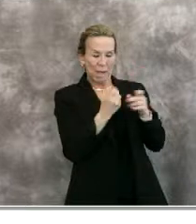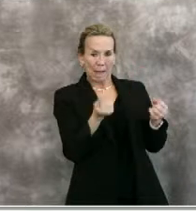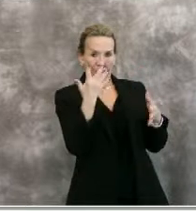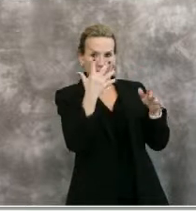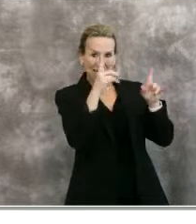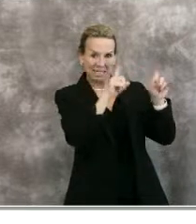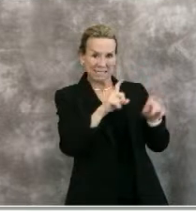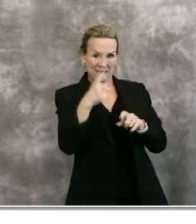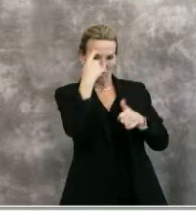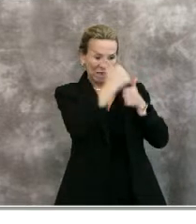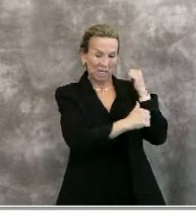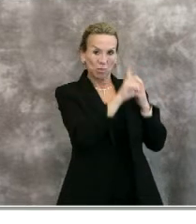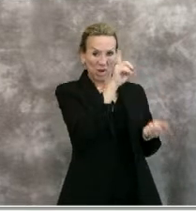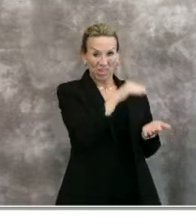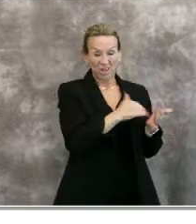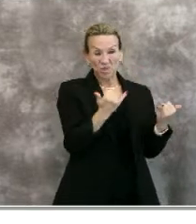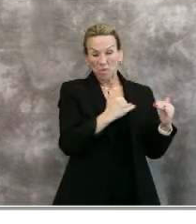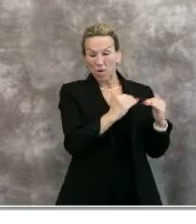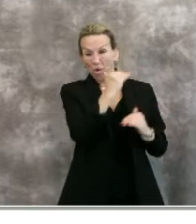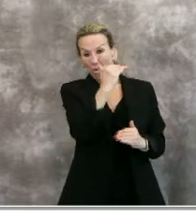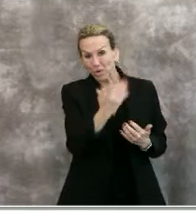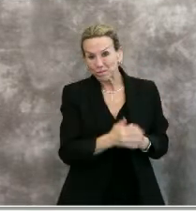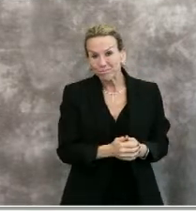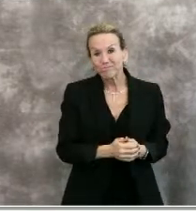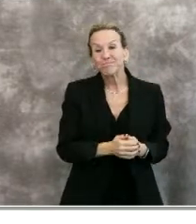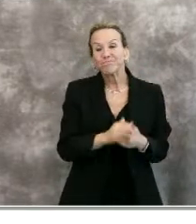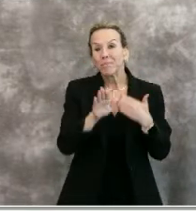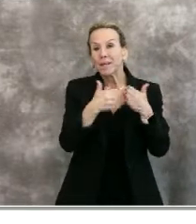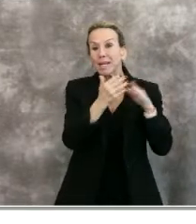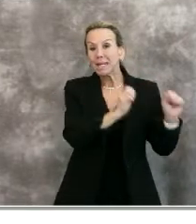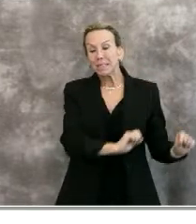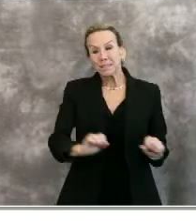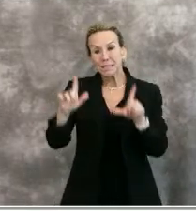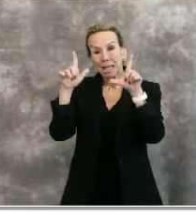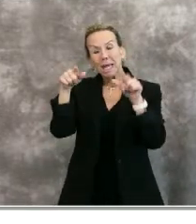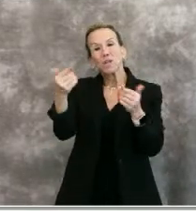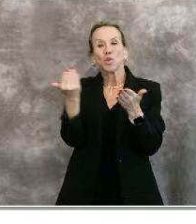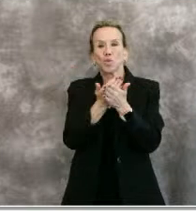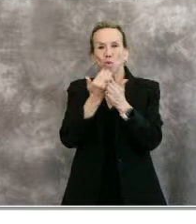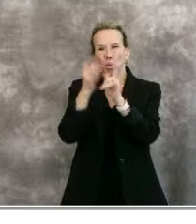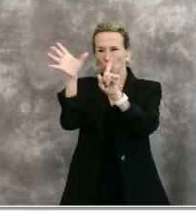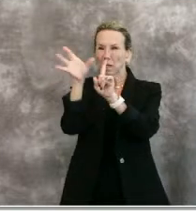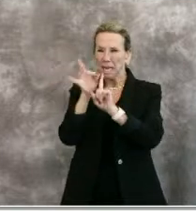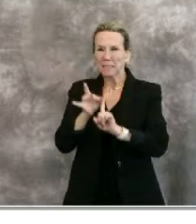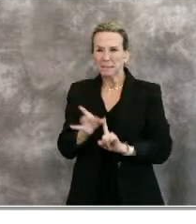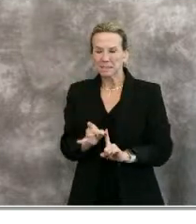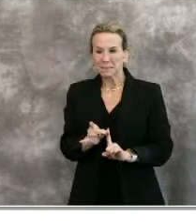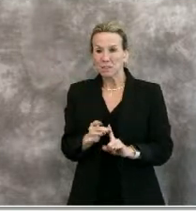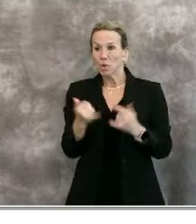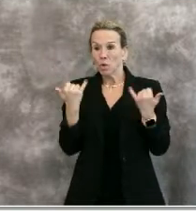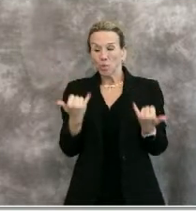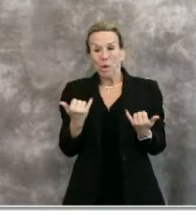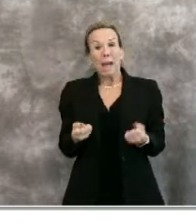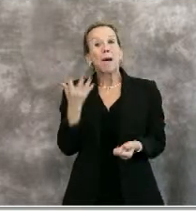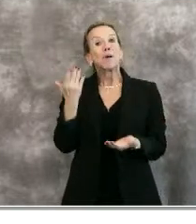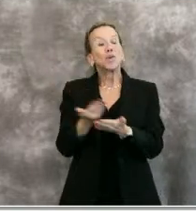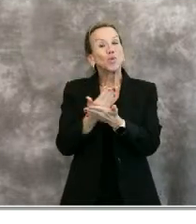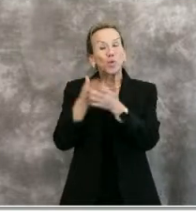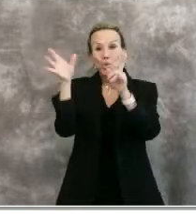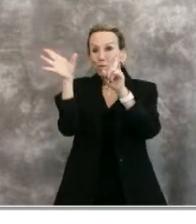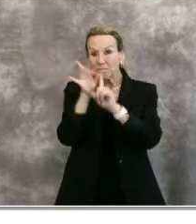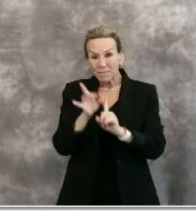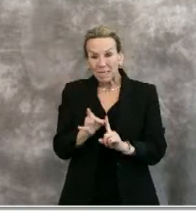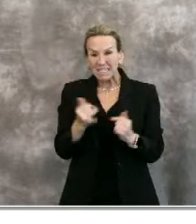slide, this slide shows new cases, and today the number of new cases is